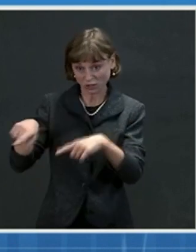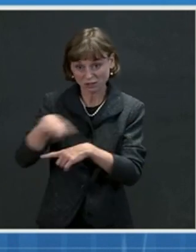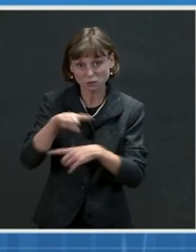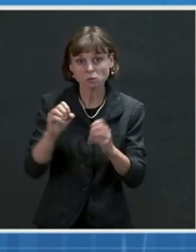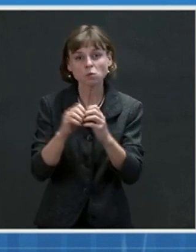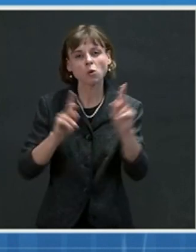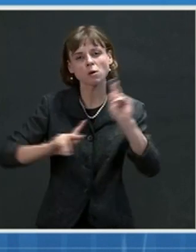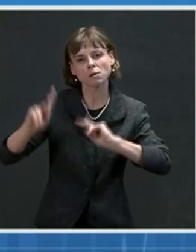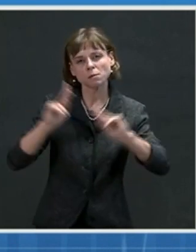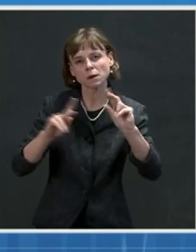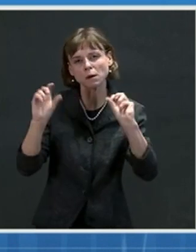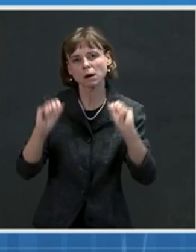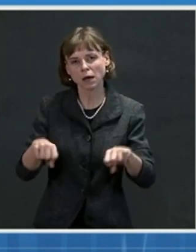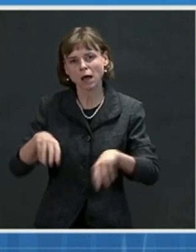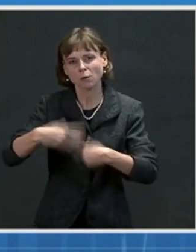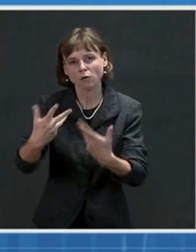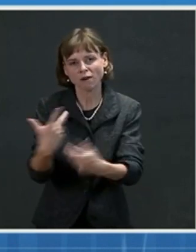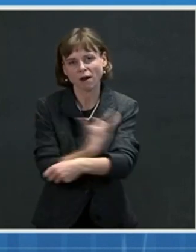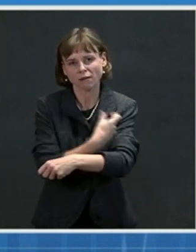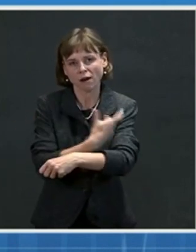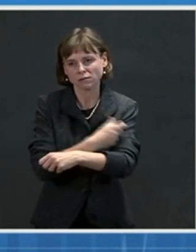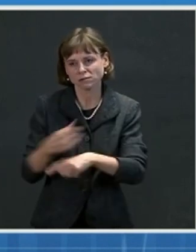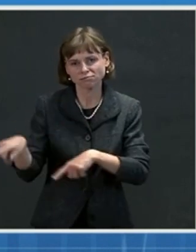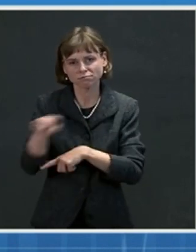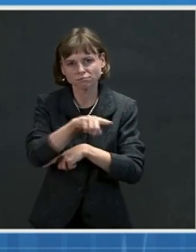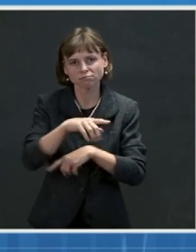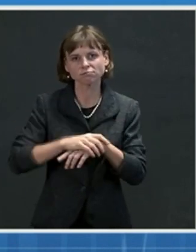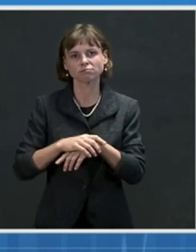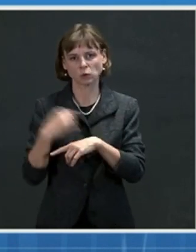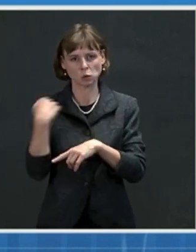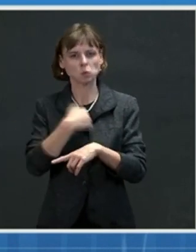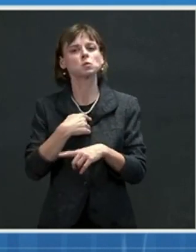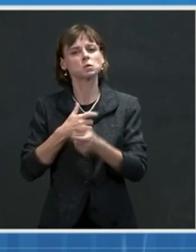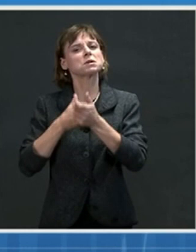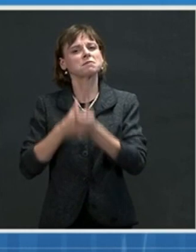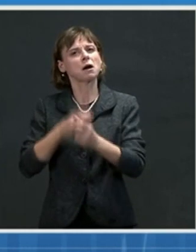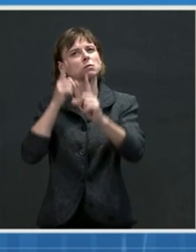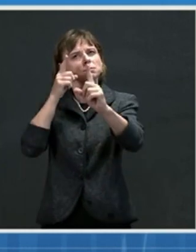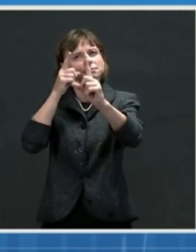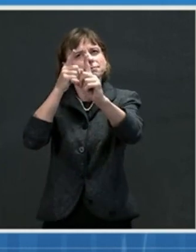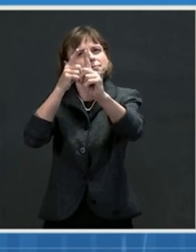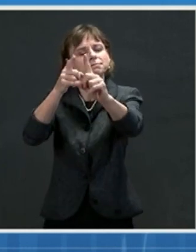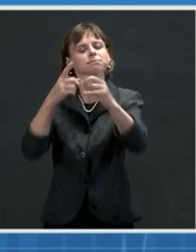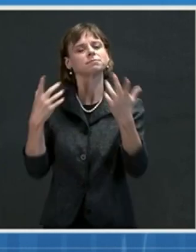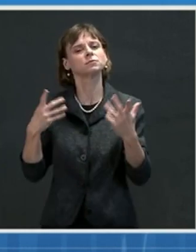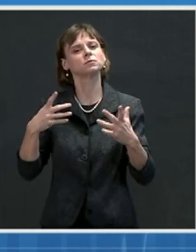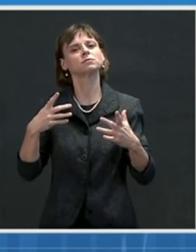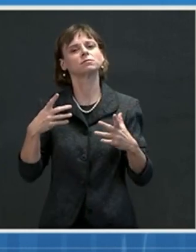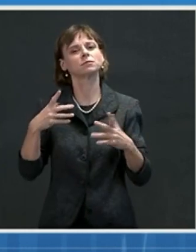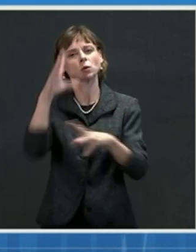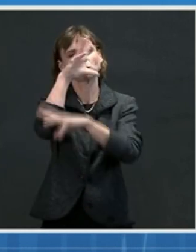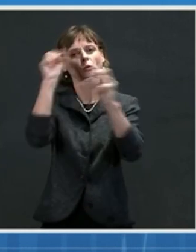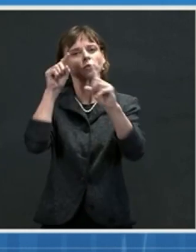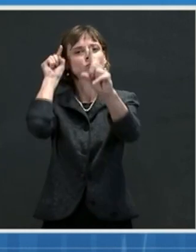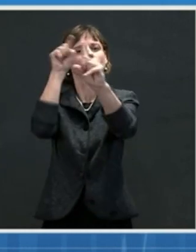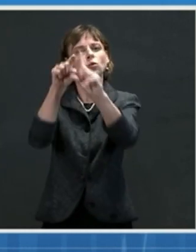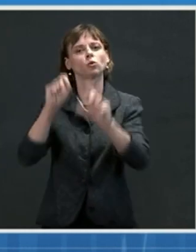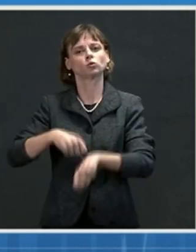on track to meet the President's goal of delivering 100 million shots in his first 100 days in